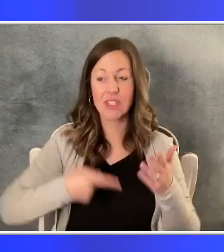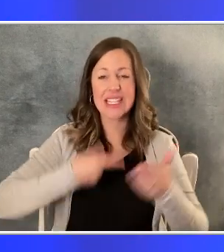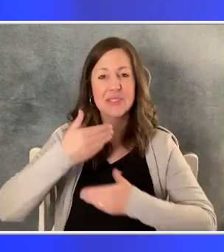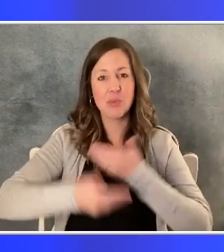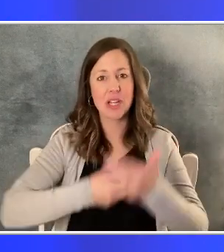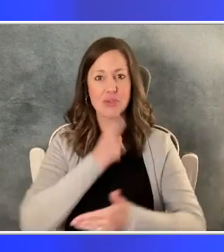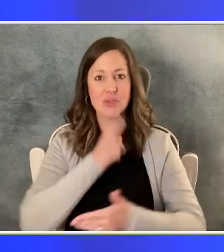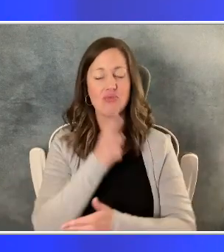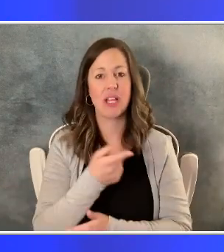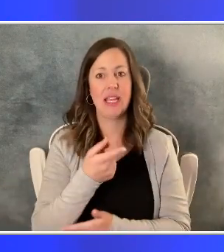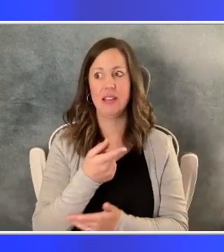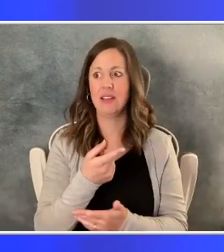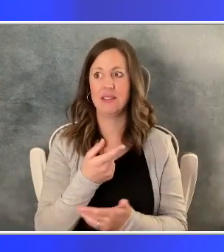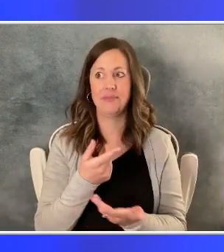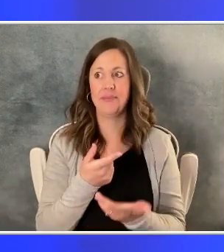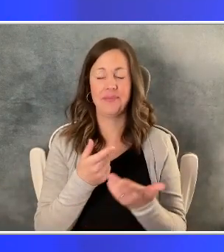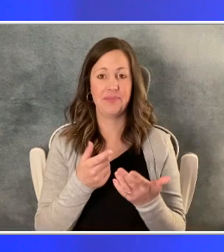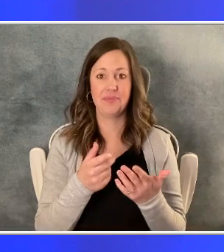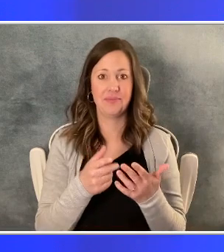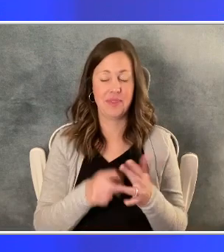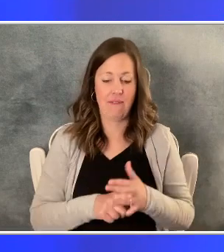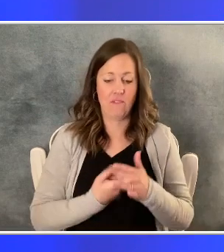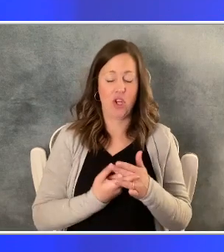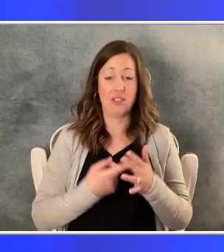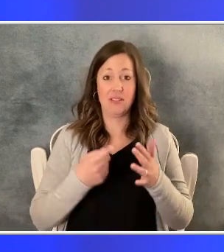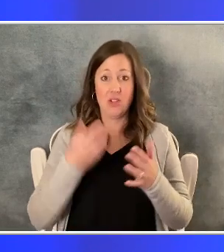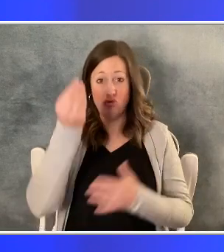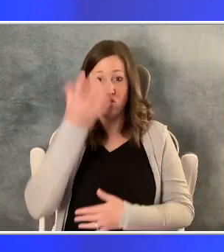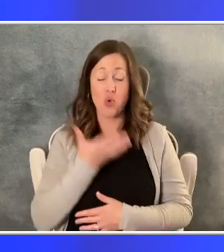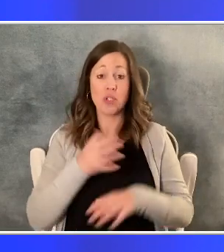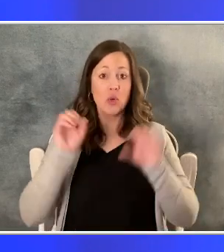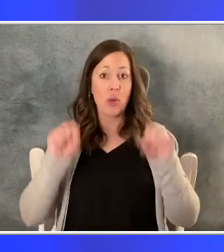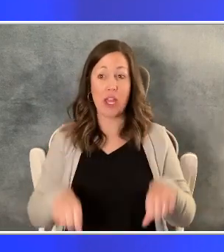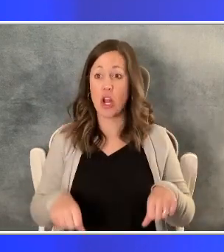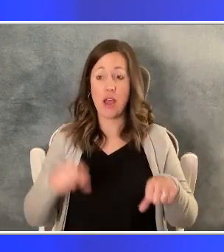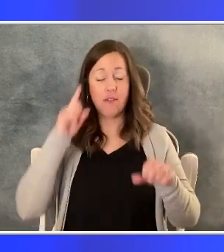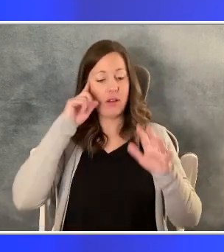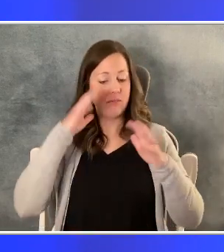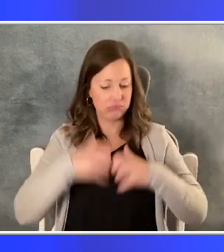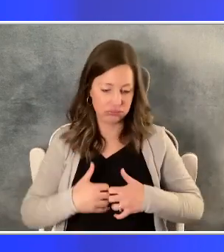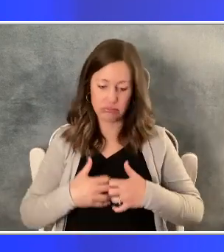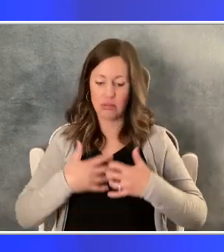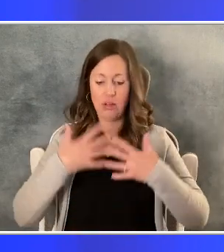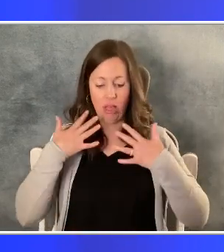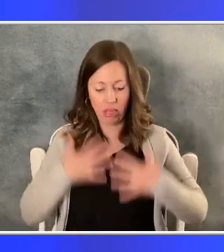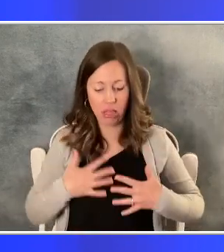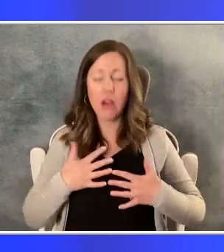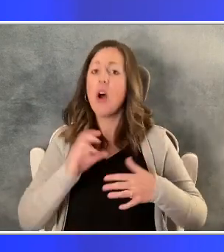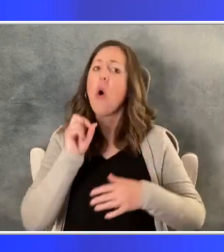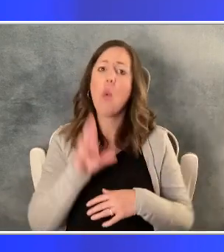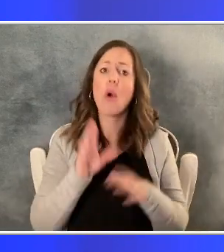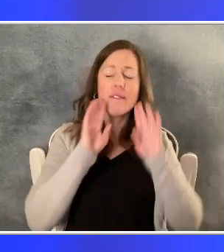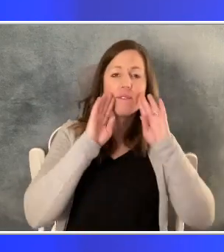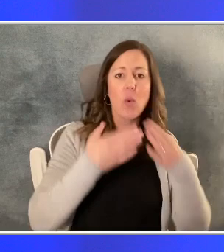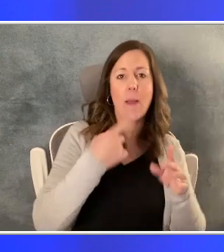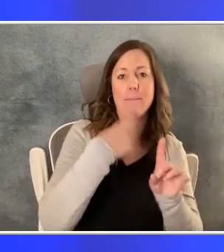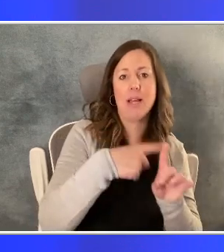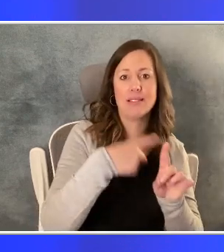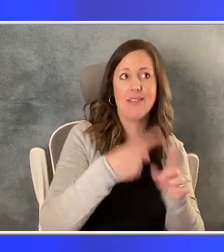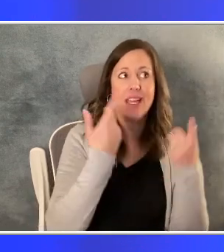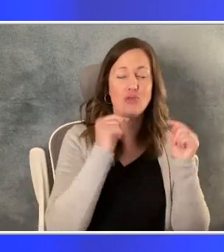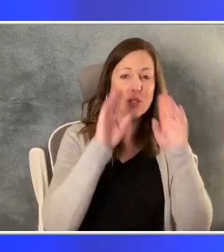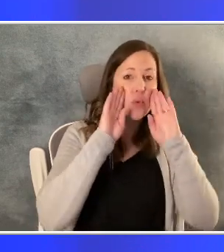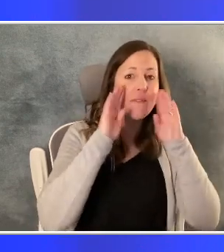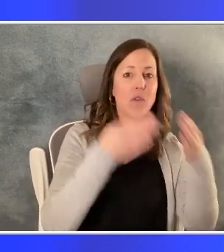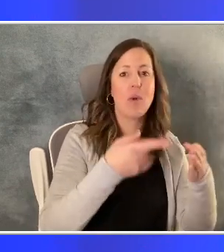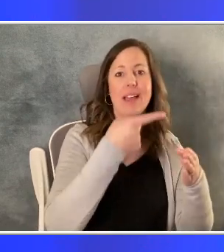initial devastating news, we could have shut down and been devastated, or we could have looked at the positivity of everything and try to look at the hope that's there. The